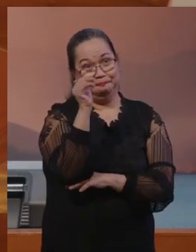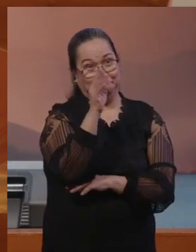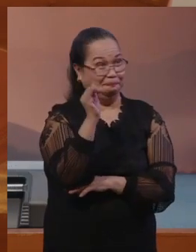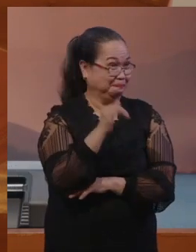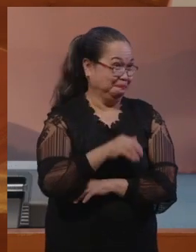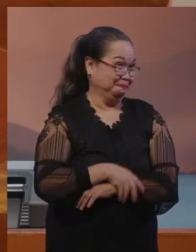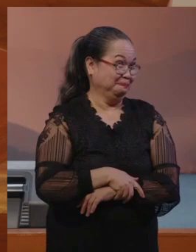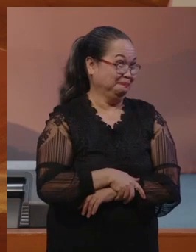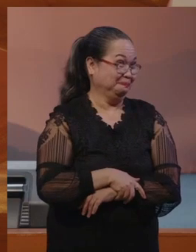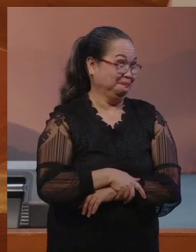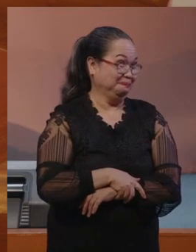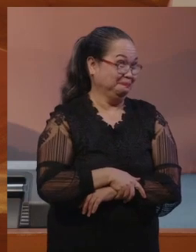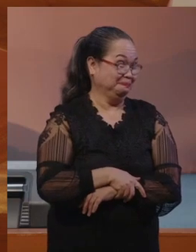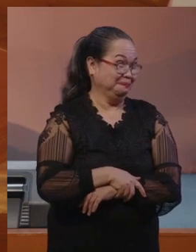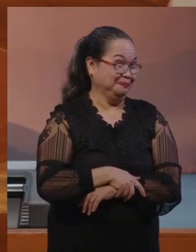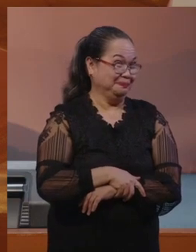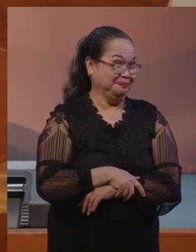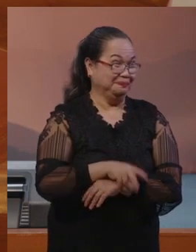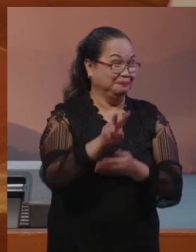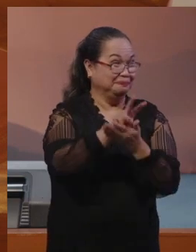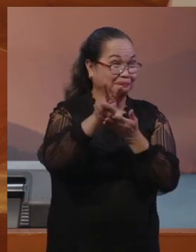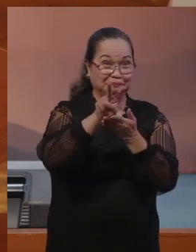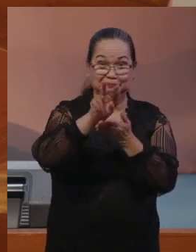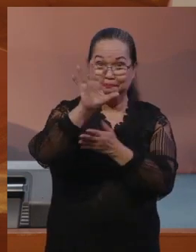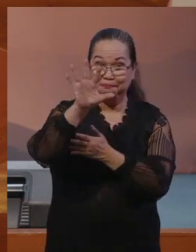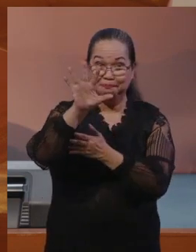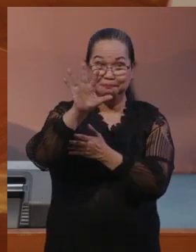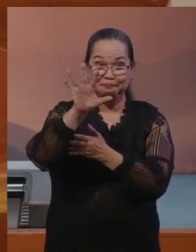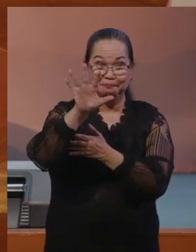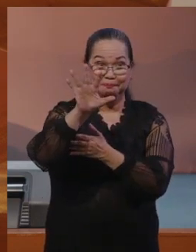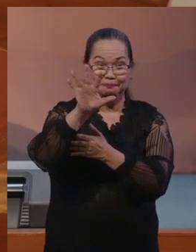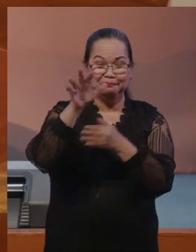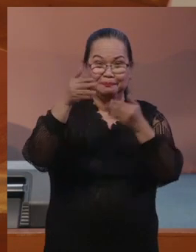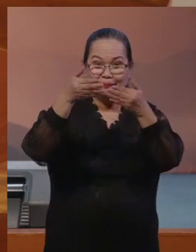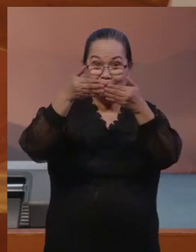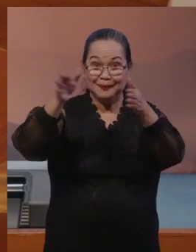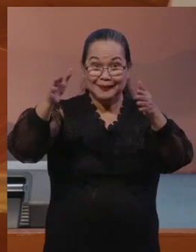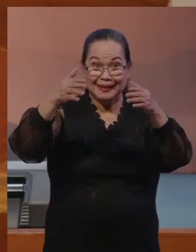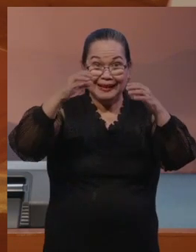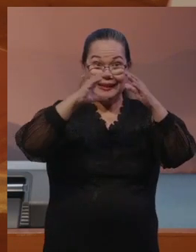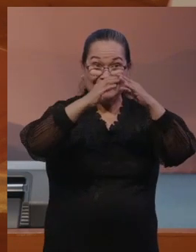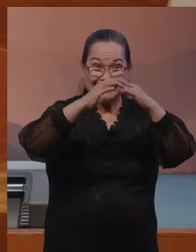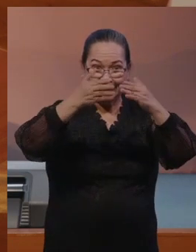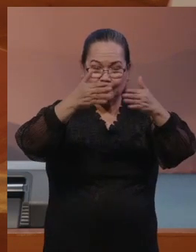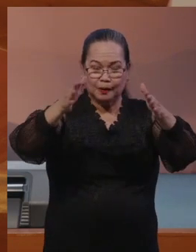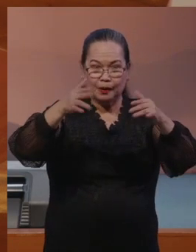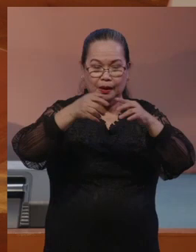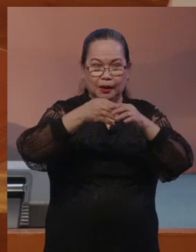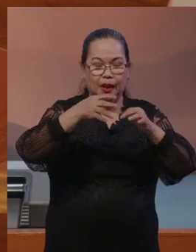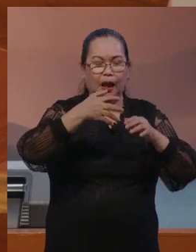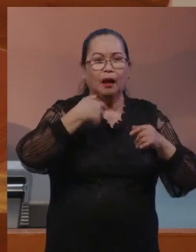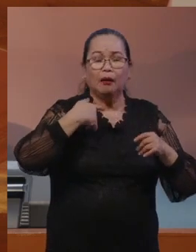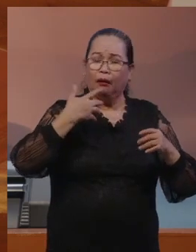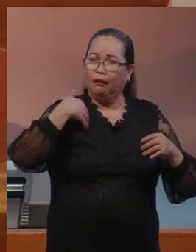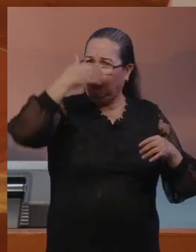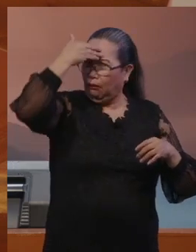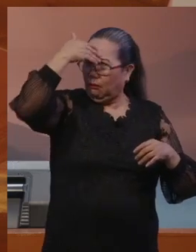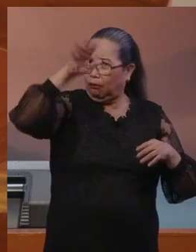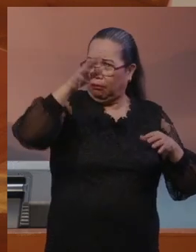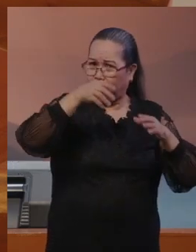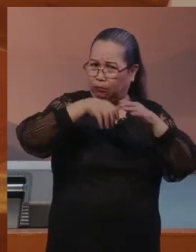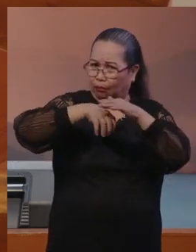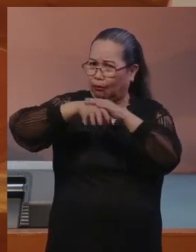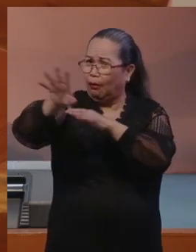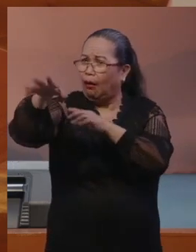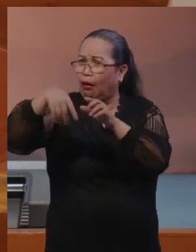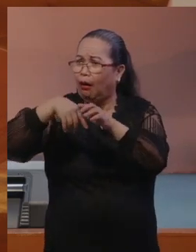That's a lie. Verse 5, "And when the gate was about to be closed at dark, the men went out. I do not know where the